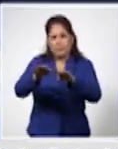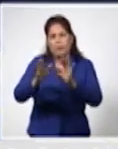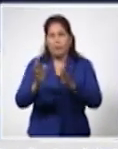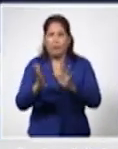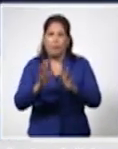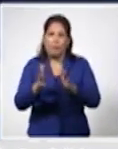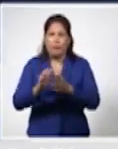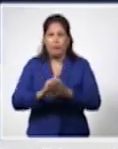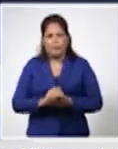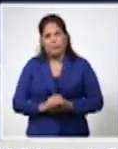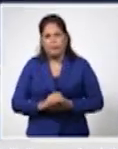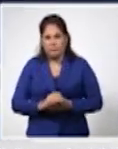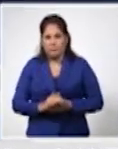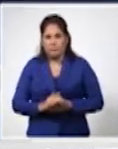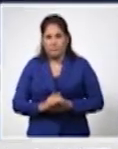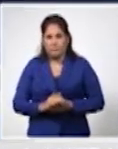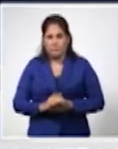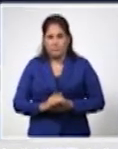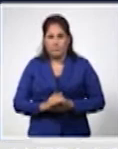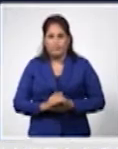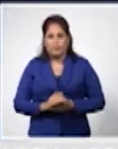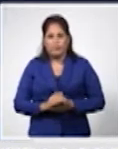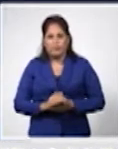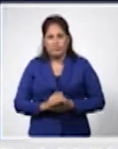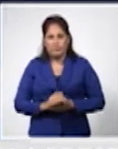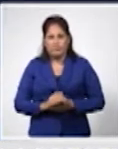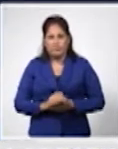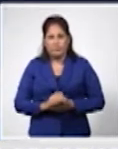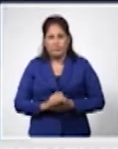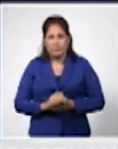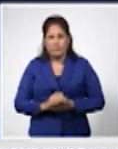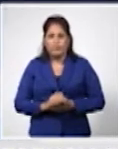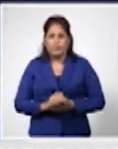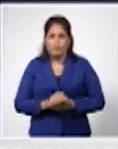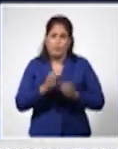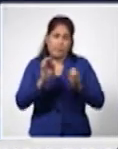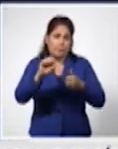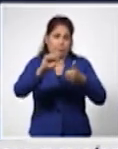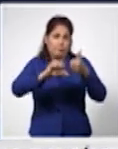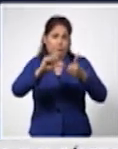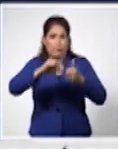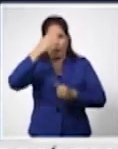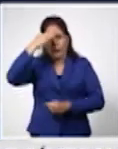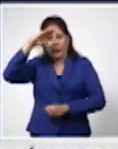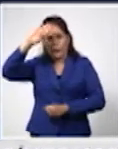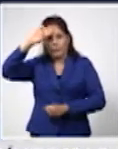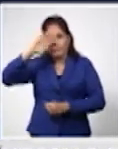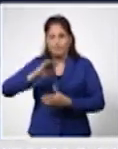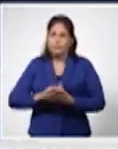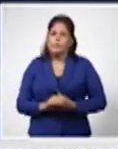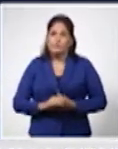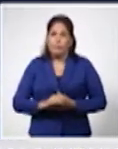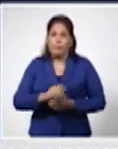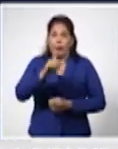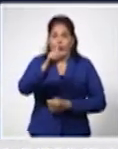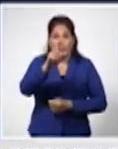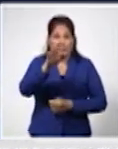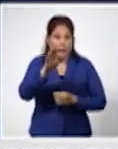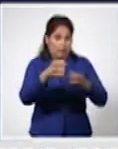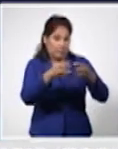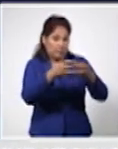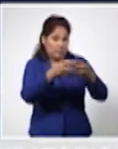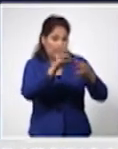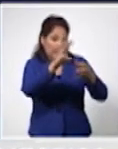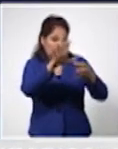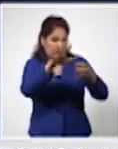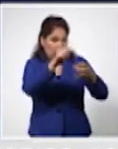are Cubans. 26, or 74.2%, of positive cases yesterday are